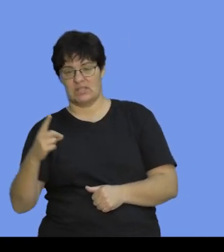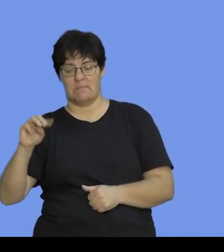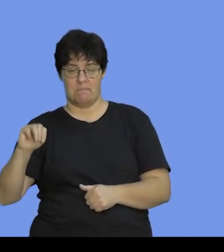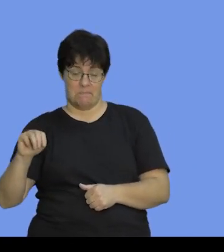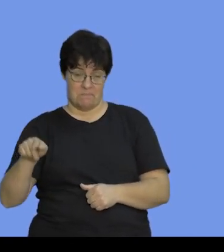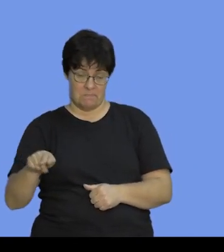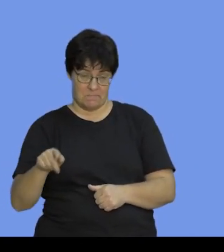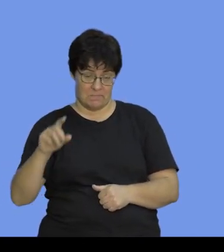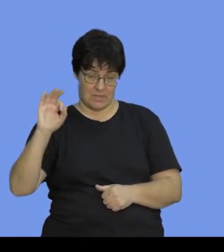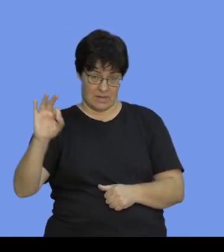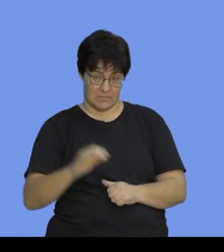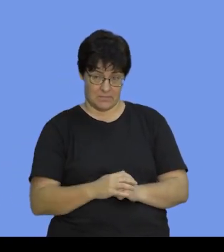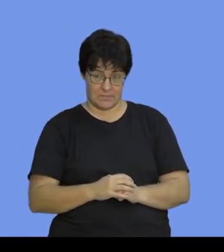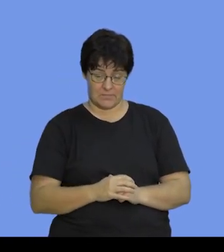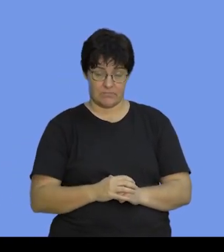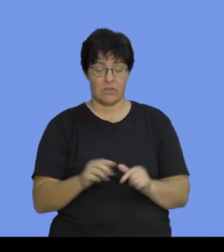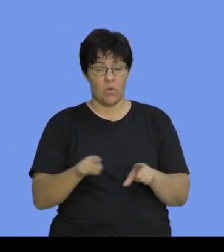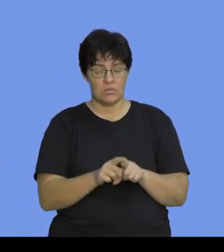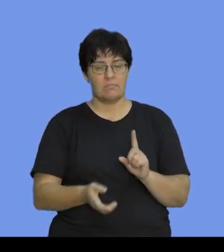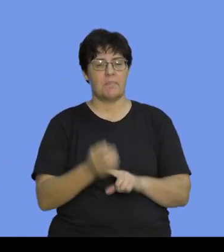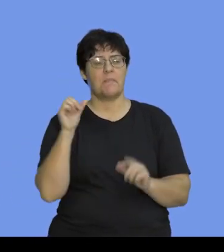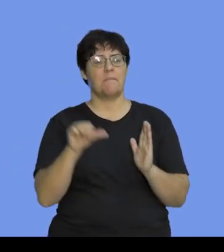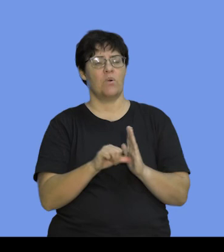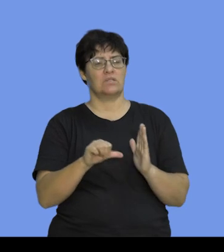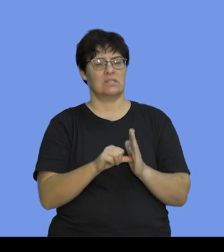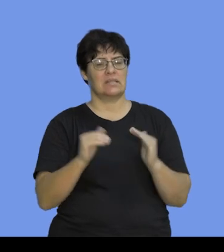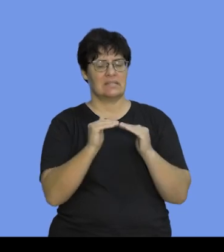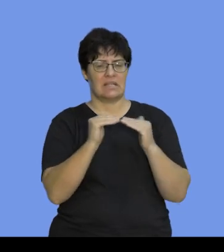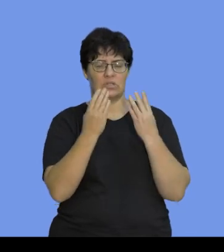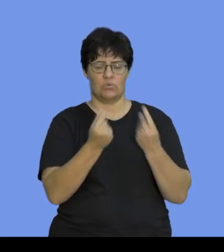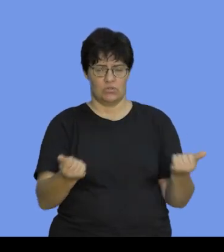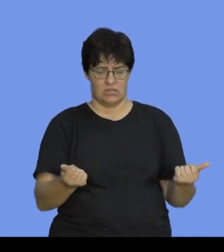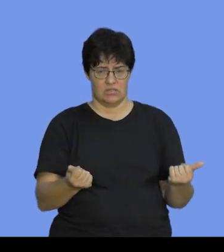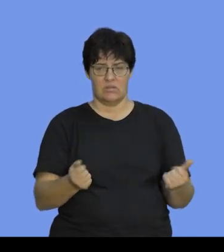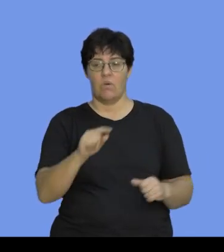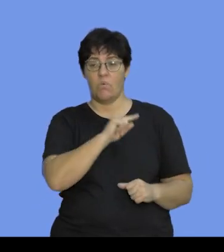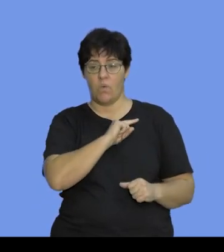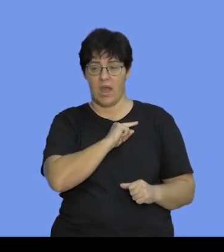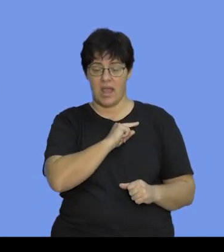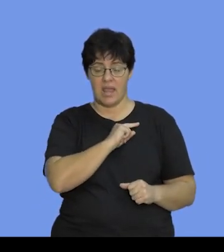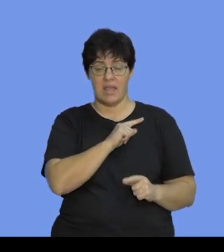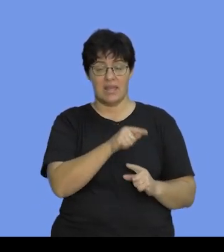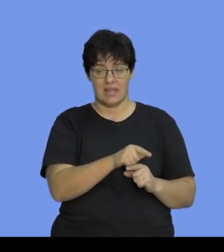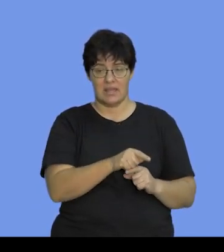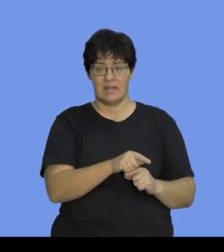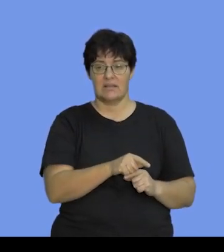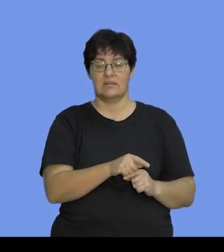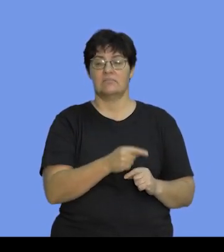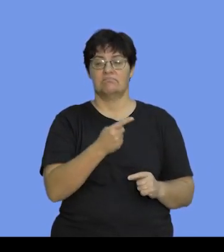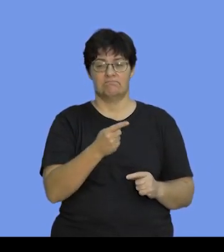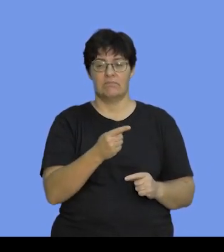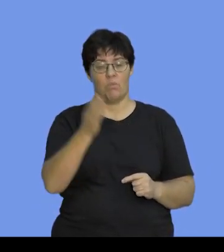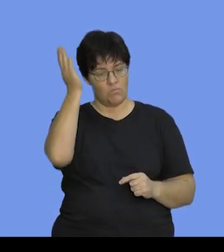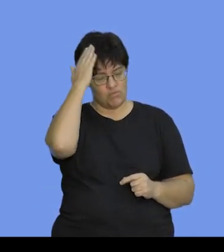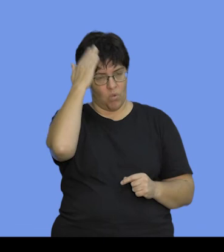of the units. And also, we've also discovered that what is so important about a standard solution is that the concentration of a